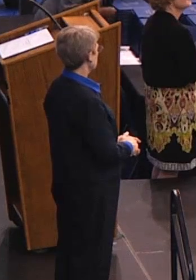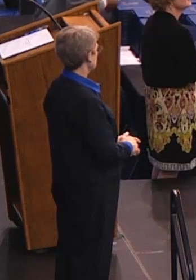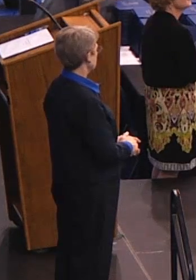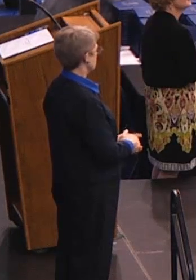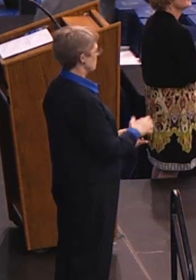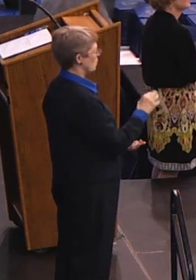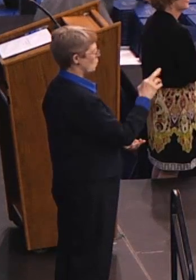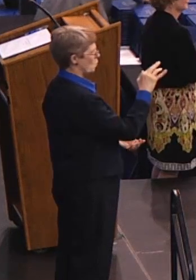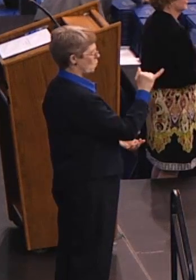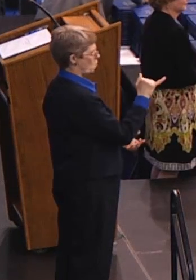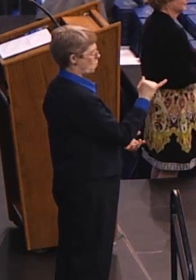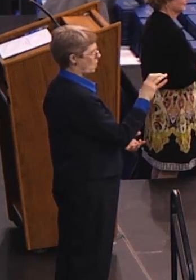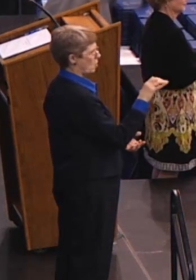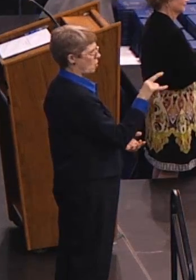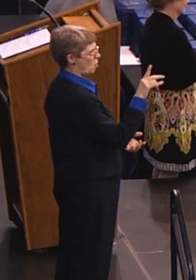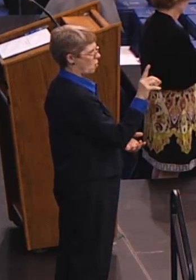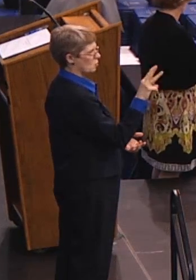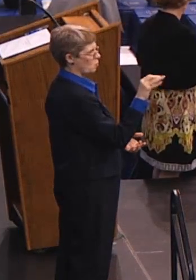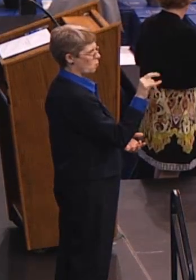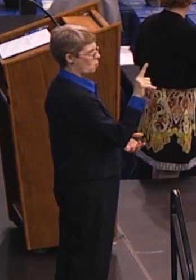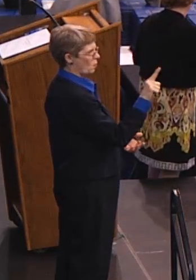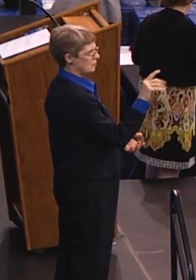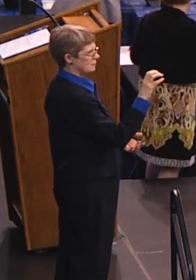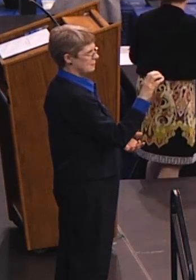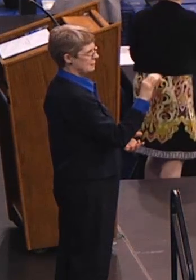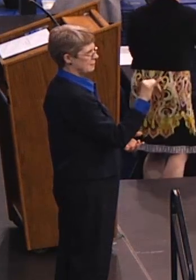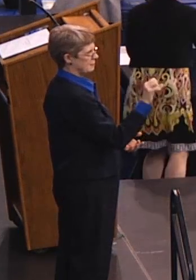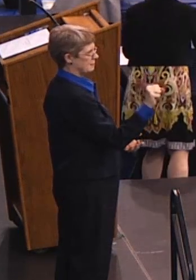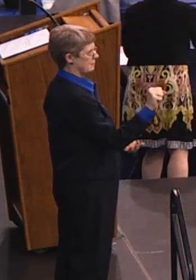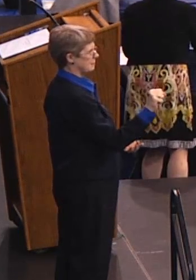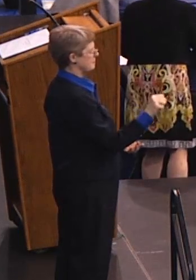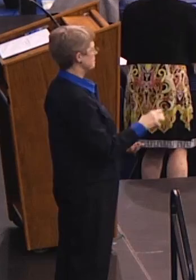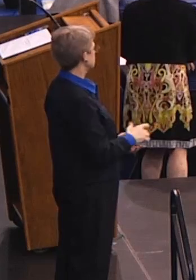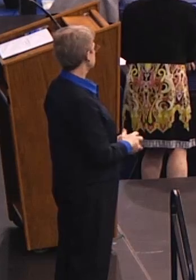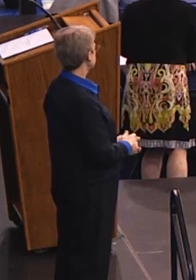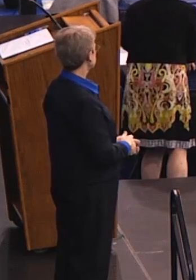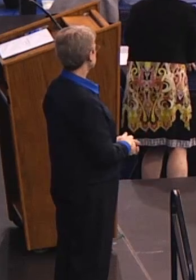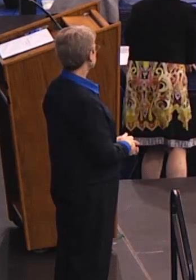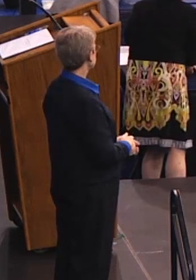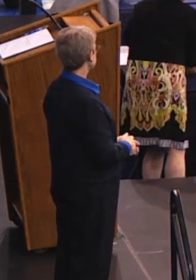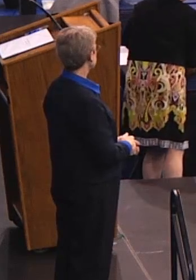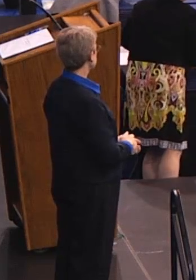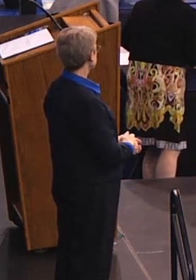Corey Jason Caldwell, Computer Information Systems.